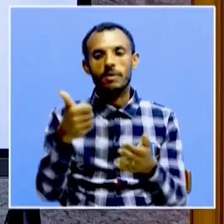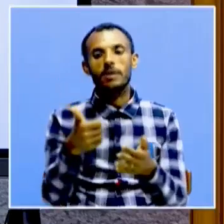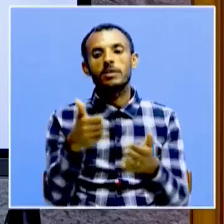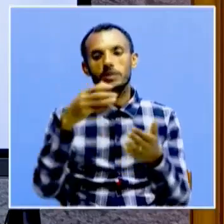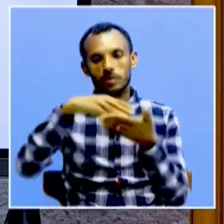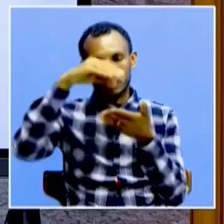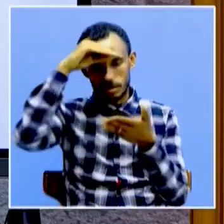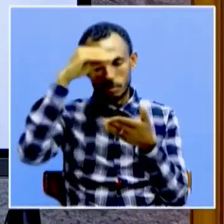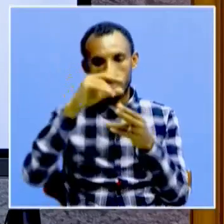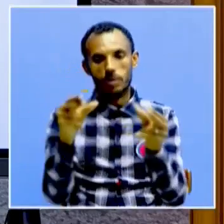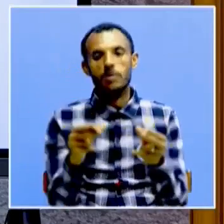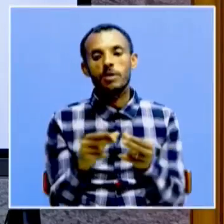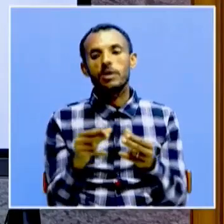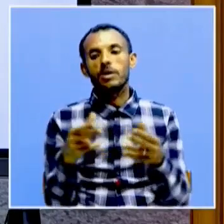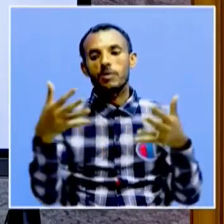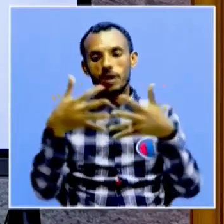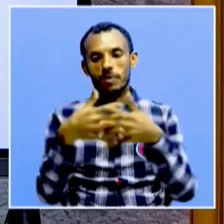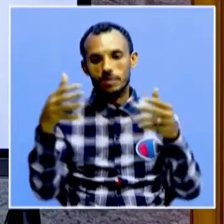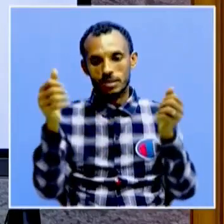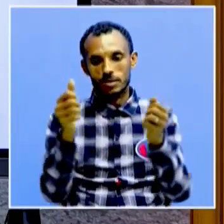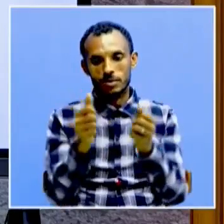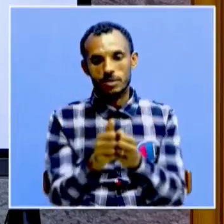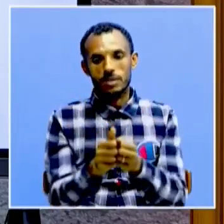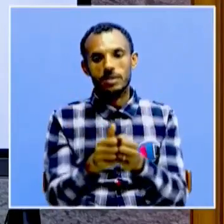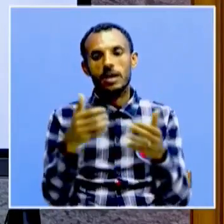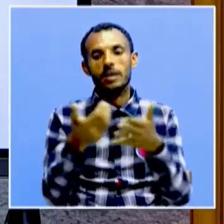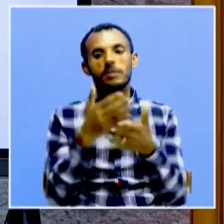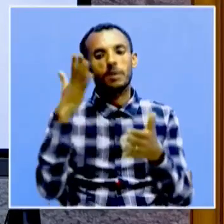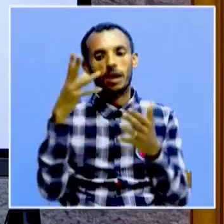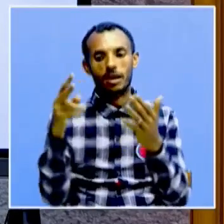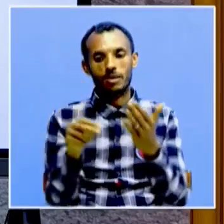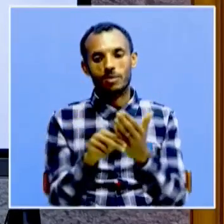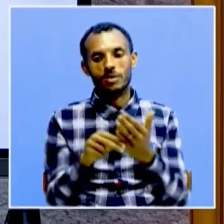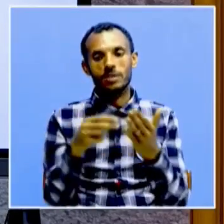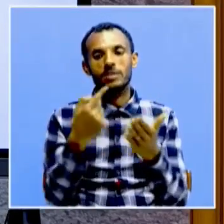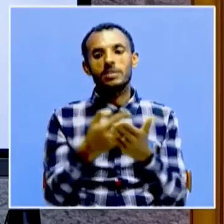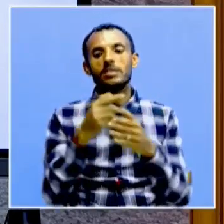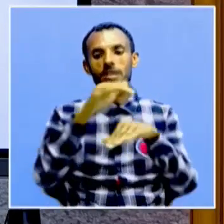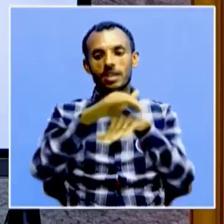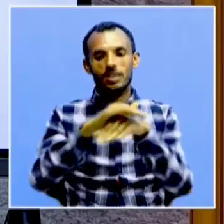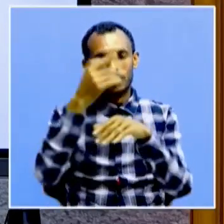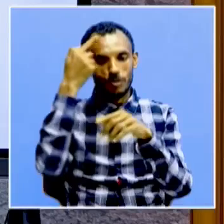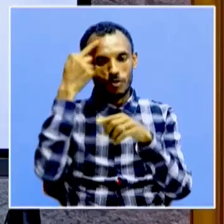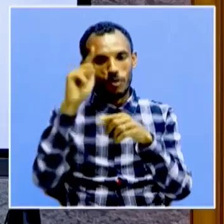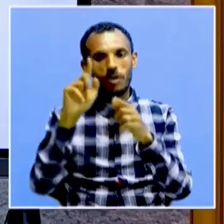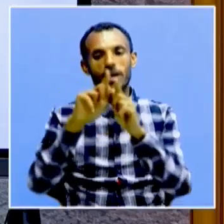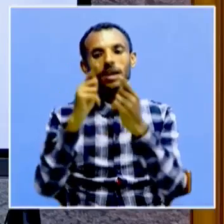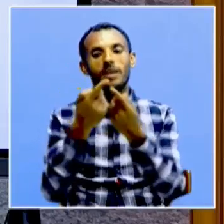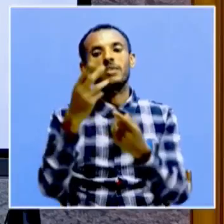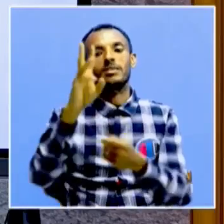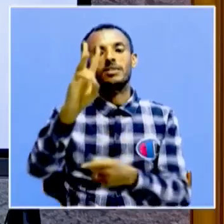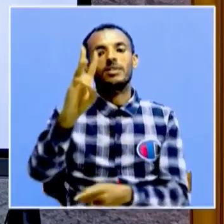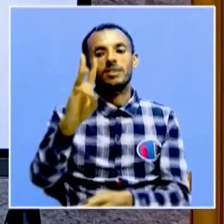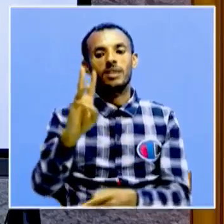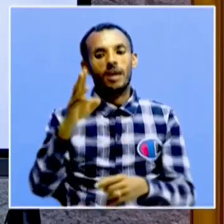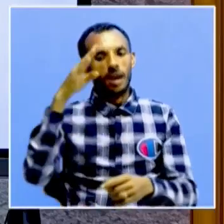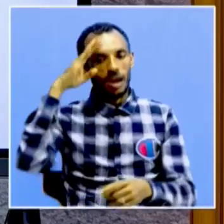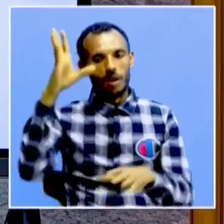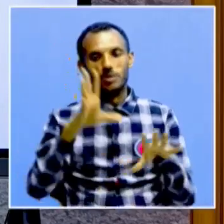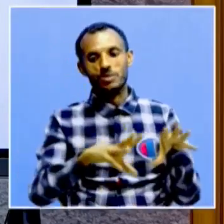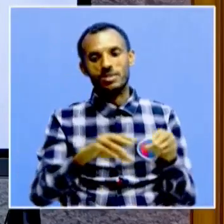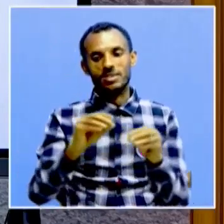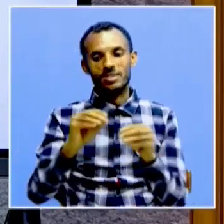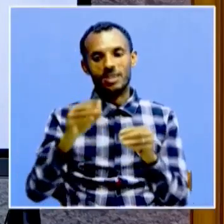Ababa Education Bureau in collaboration with Addis Media Network. This is English for grade 6. Hello